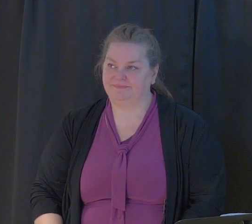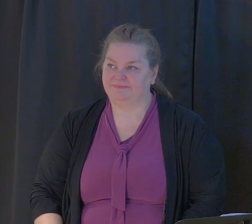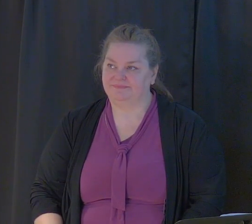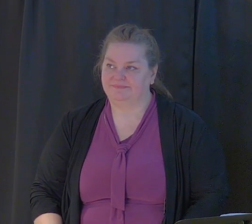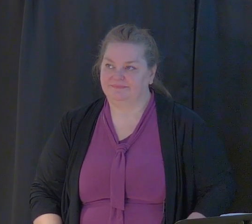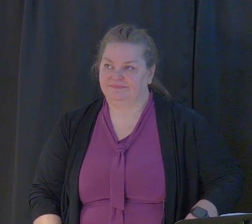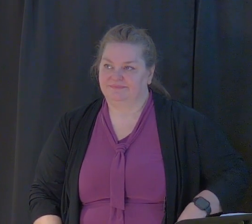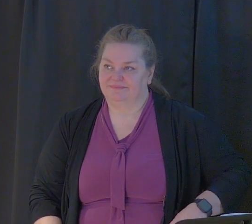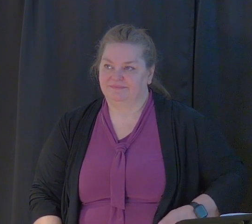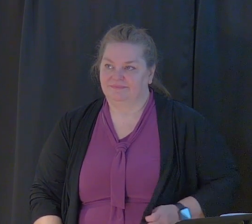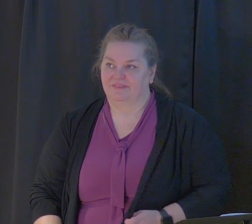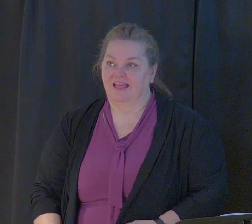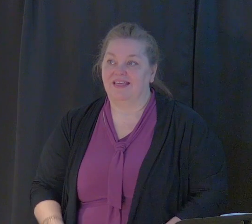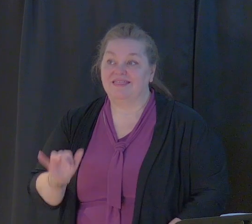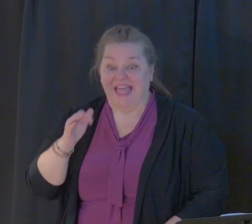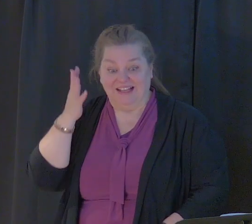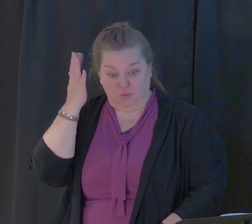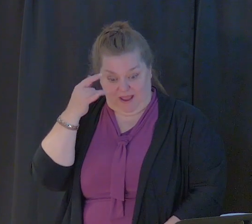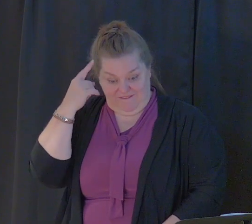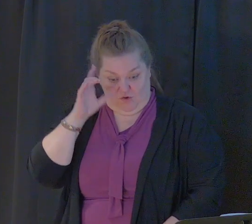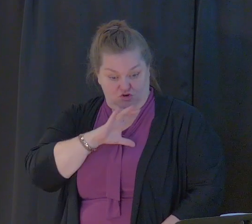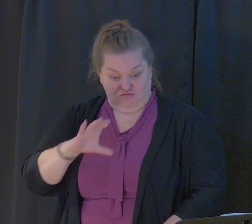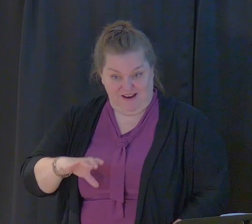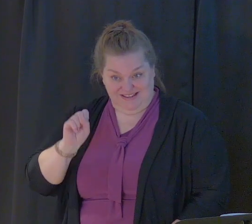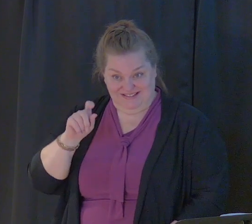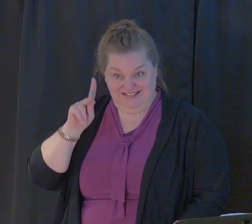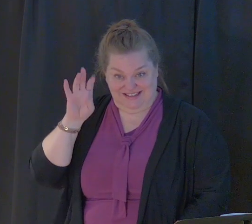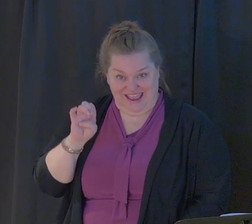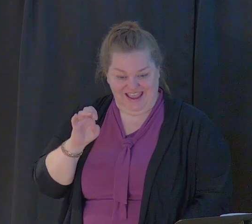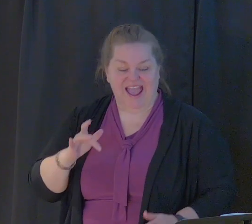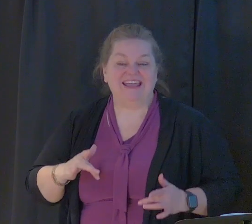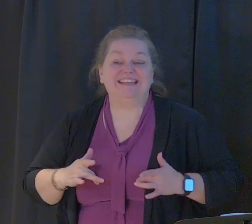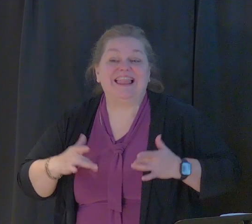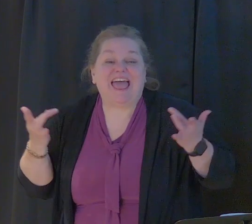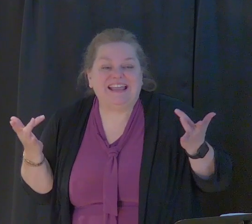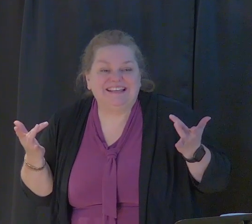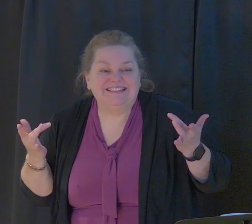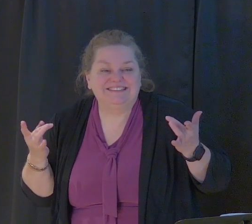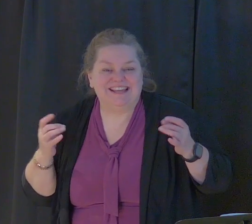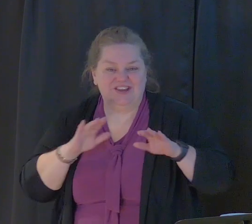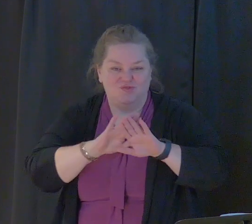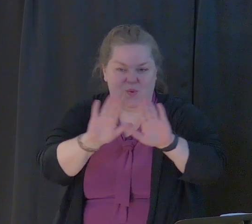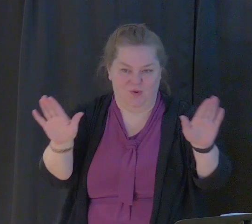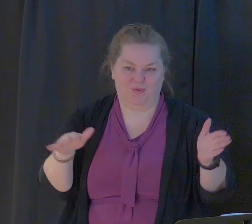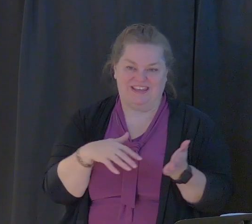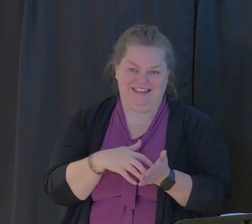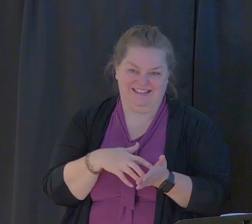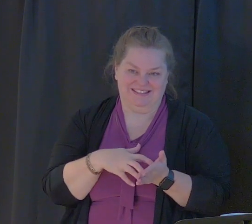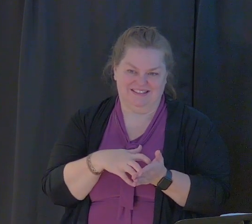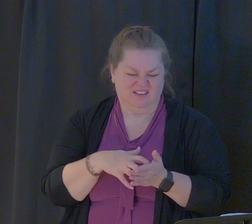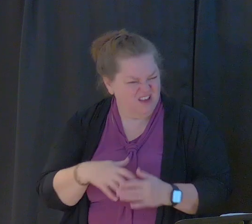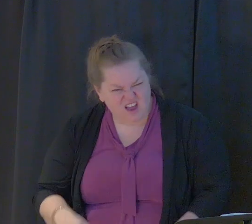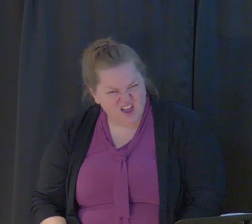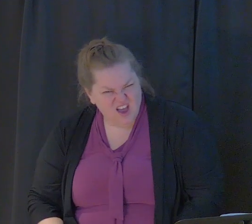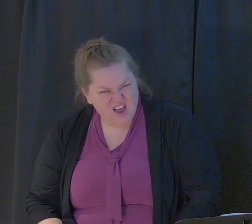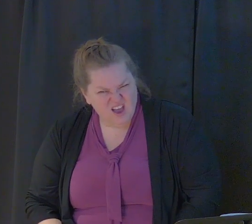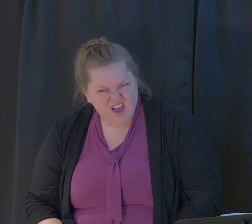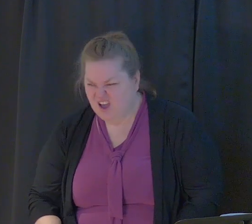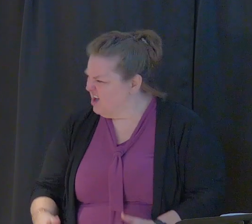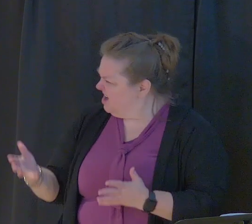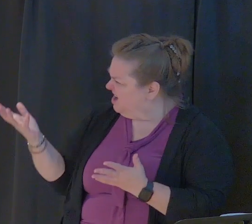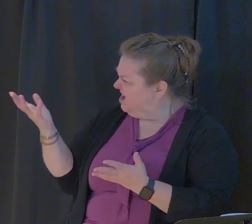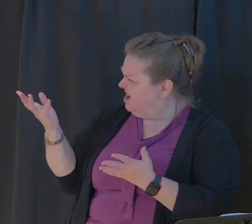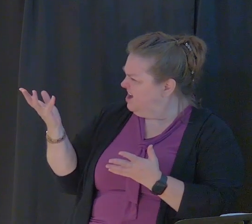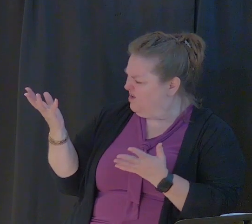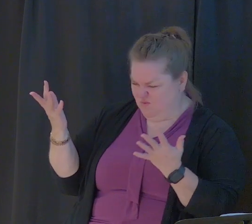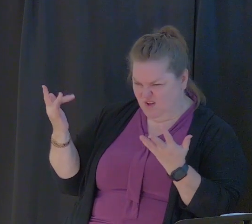that is why, for Christ's sake, I delight in your weaknesses. Oh, wait. God, wait,